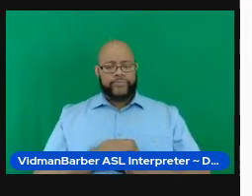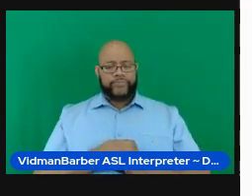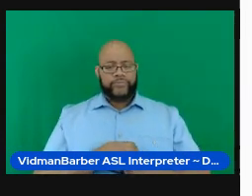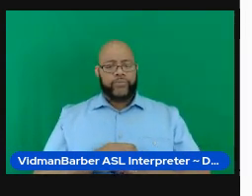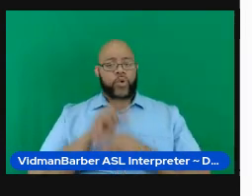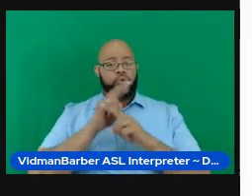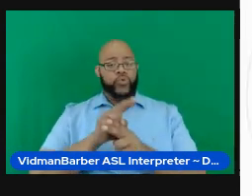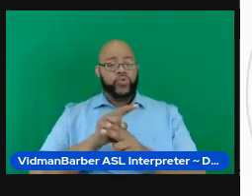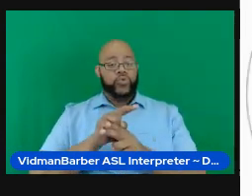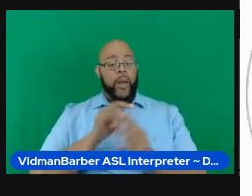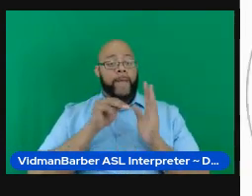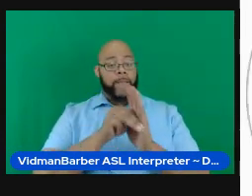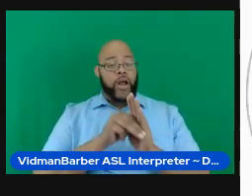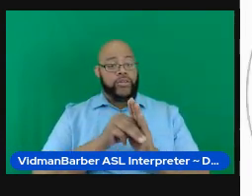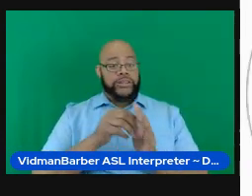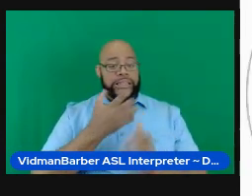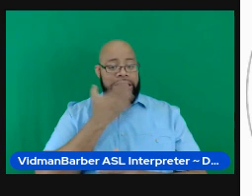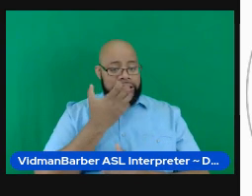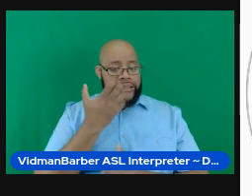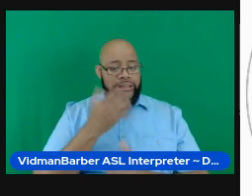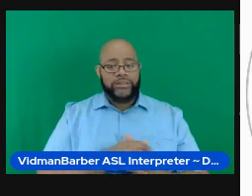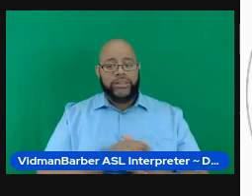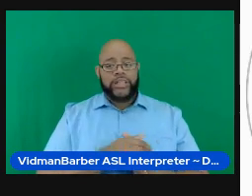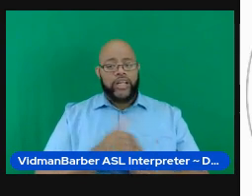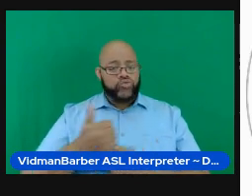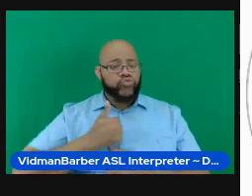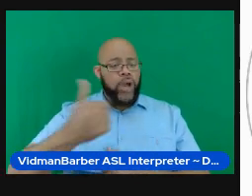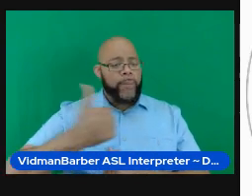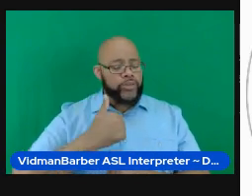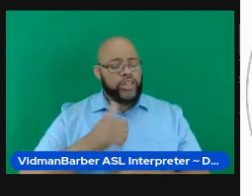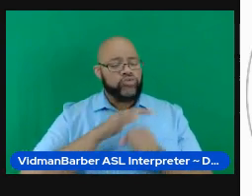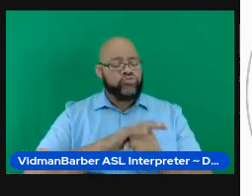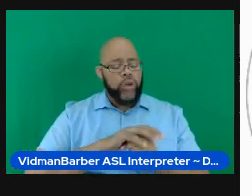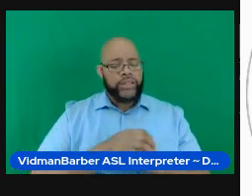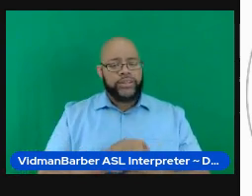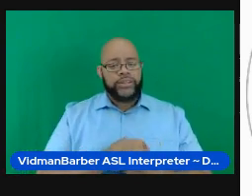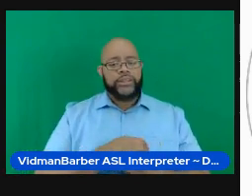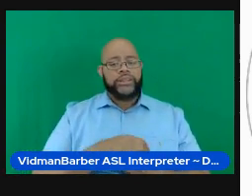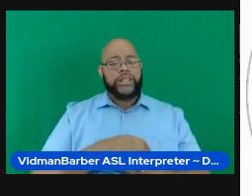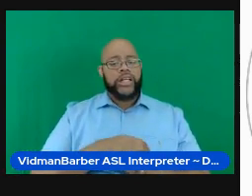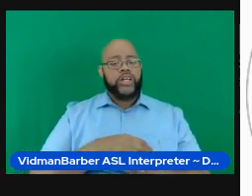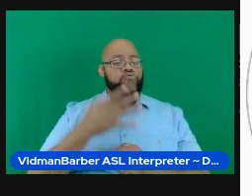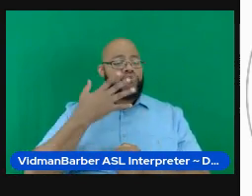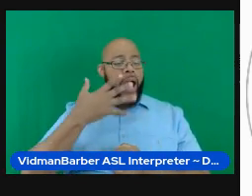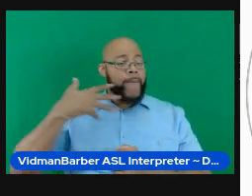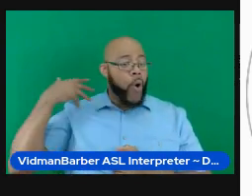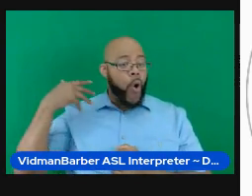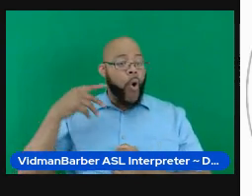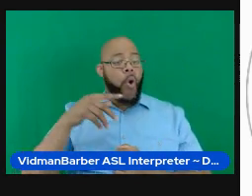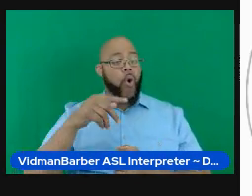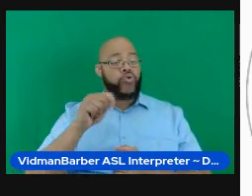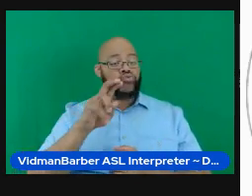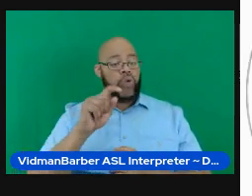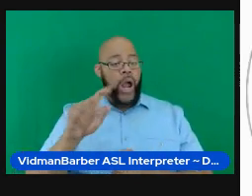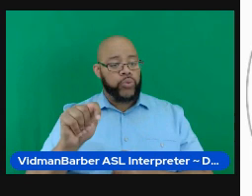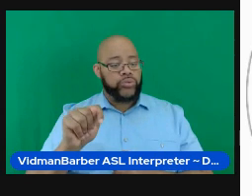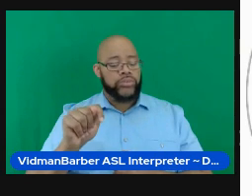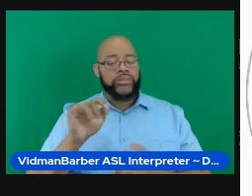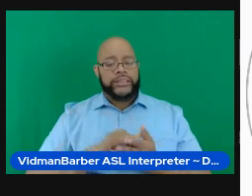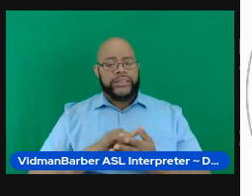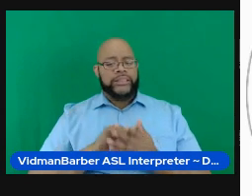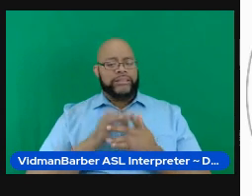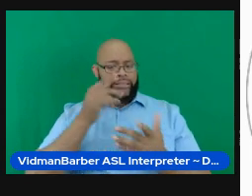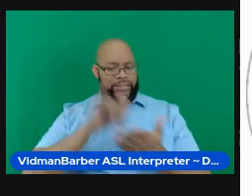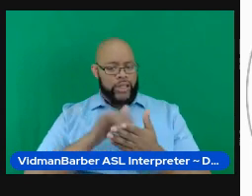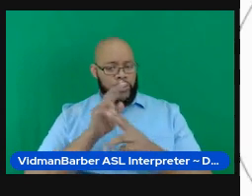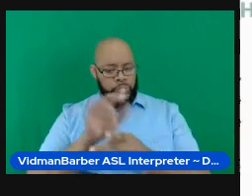Using models of heat and transportation stress, rainbow trout is a powerful fish model that our lab leverages to